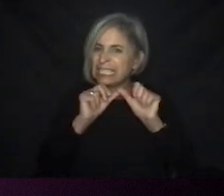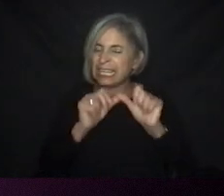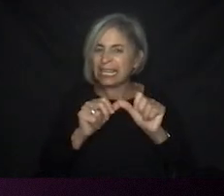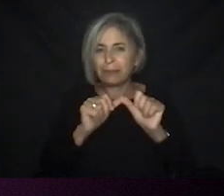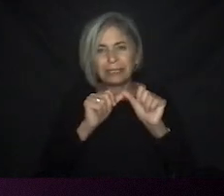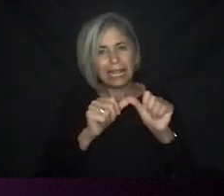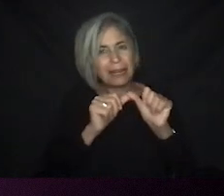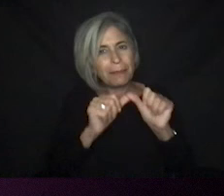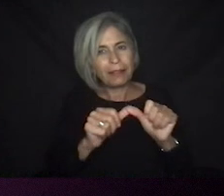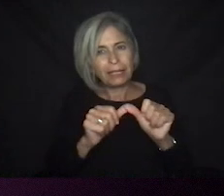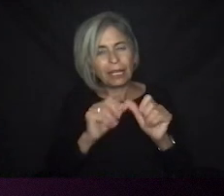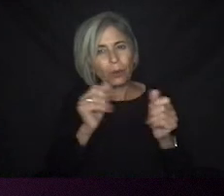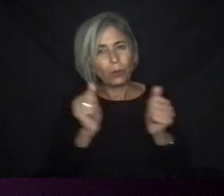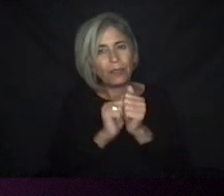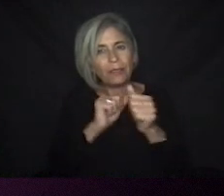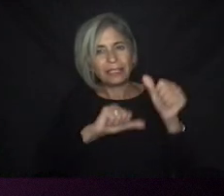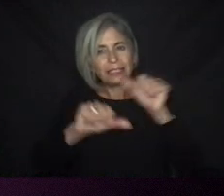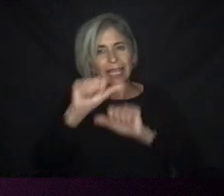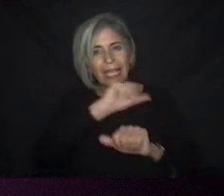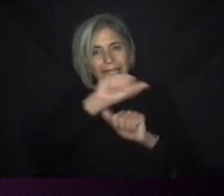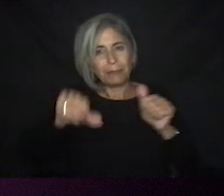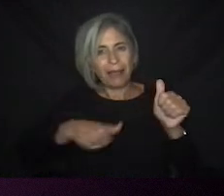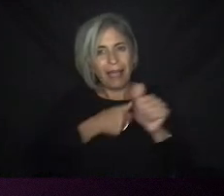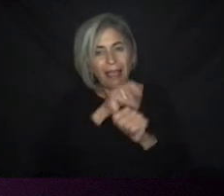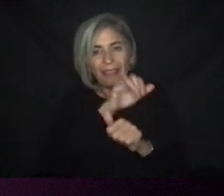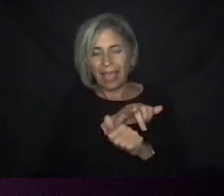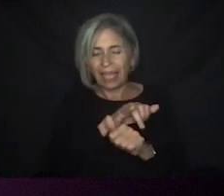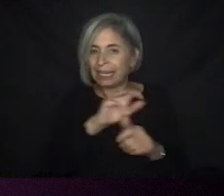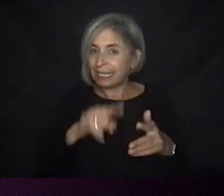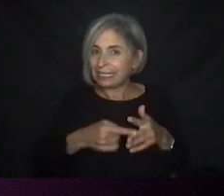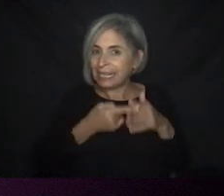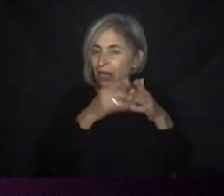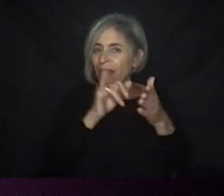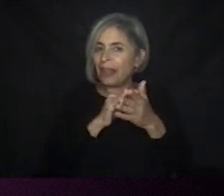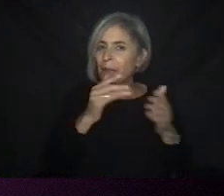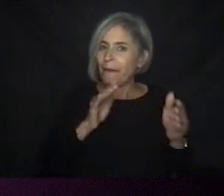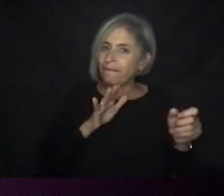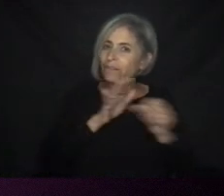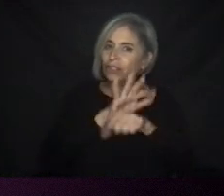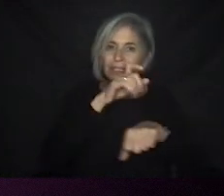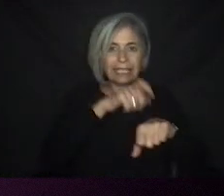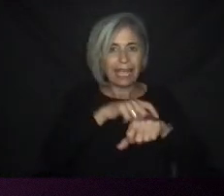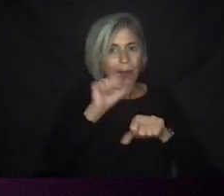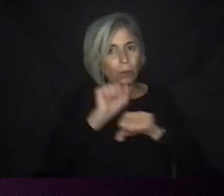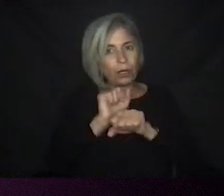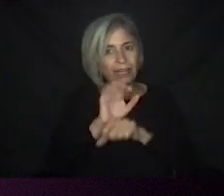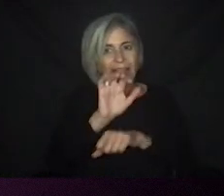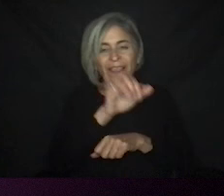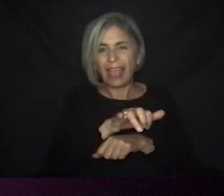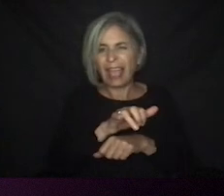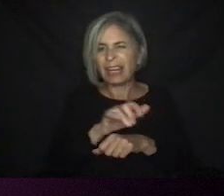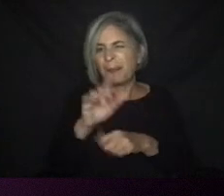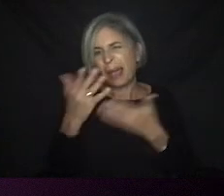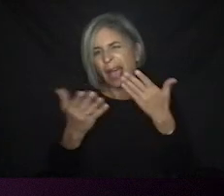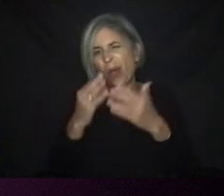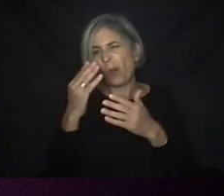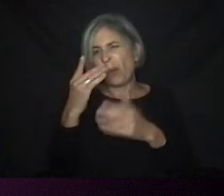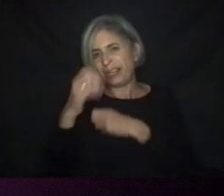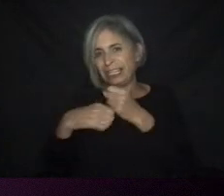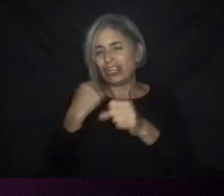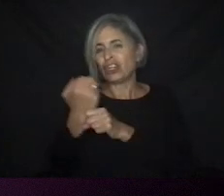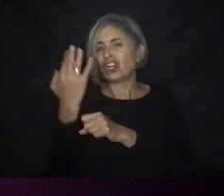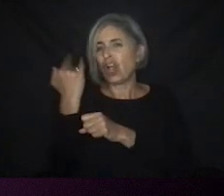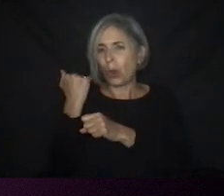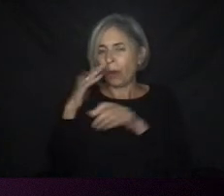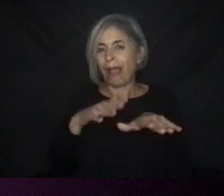and some of the science that goes behind it. So started that. I went full-time on that a little over a year ago.